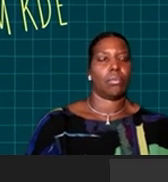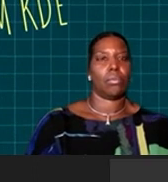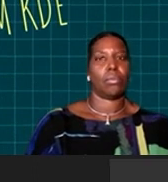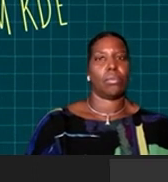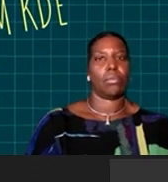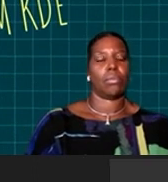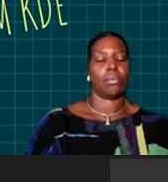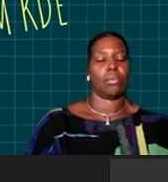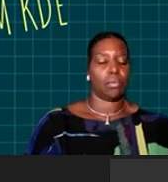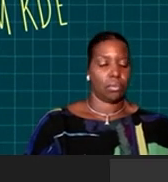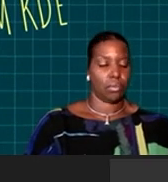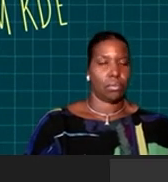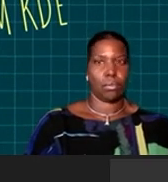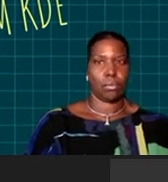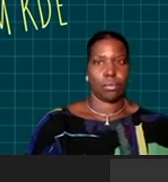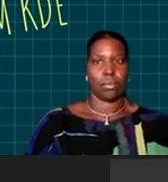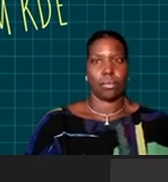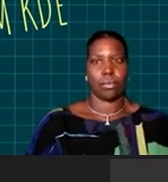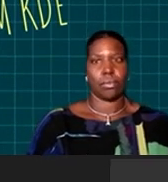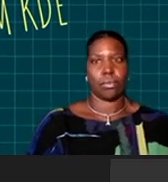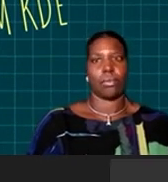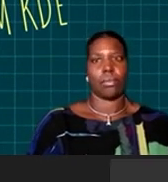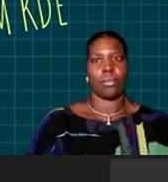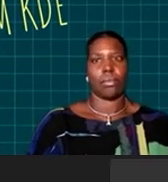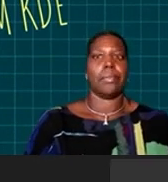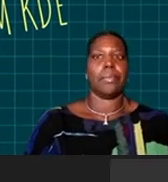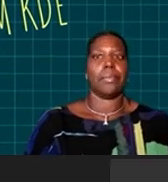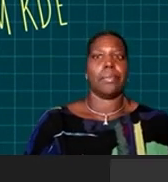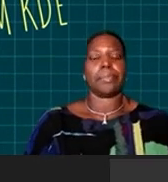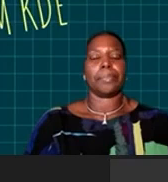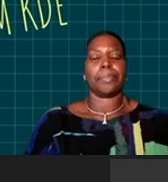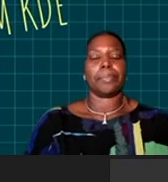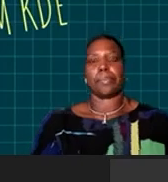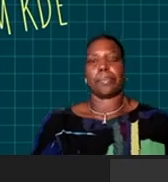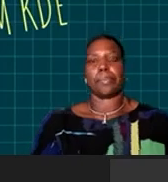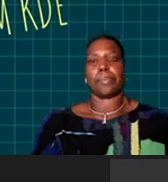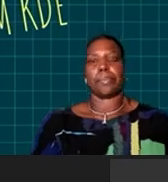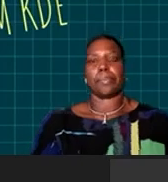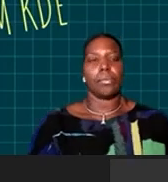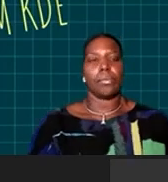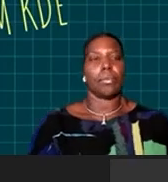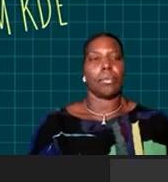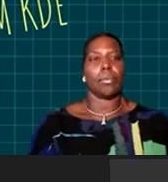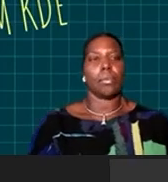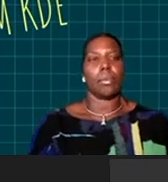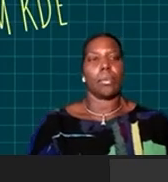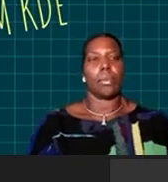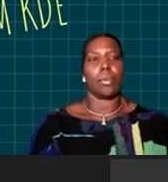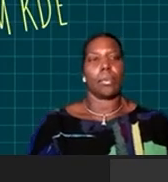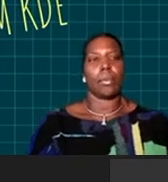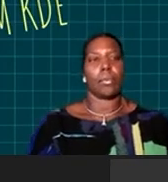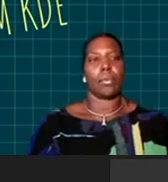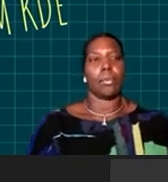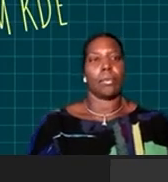going to start with that. And then it gives us a number of different options.